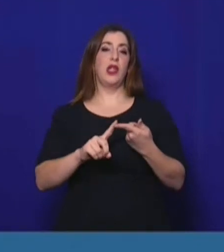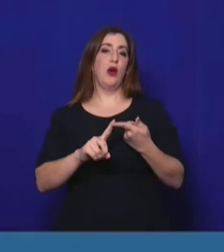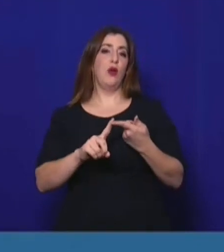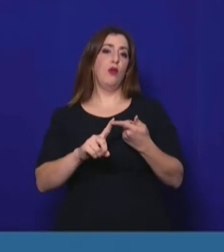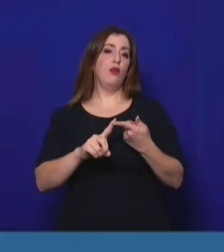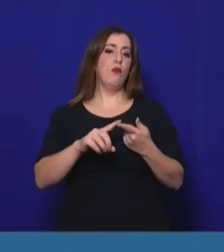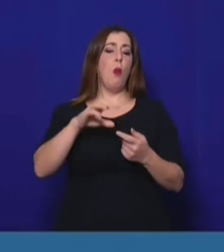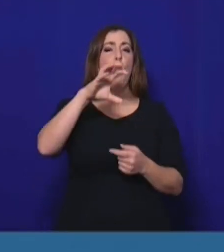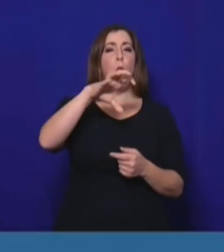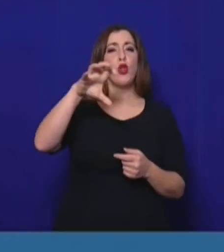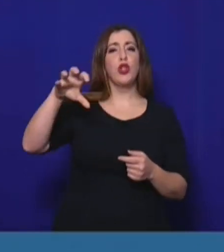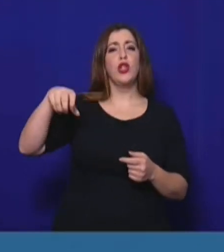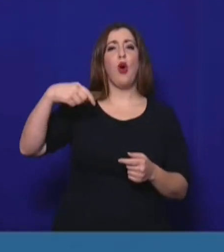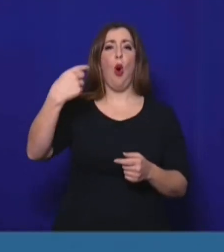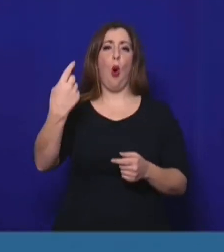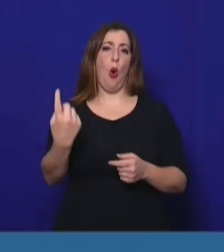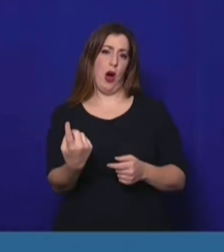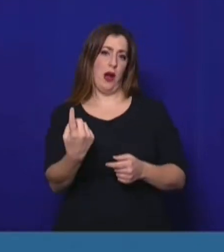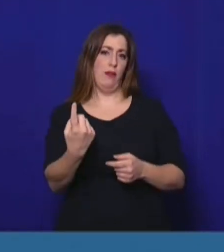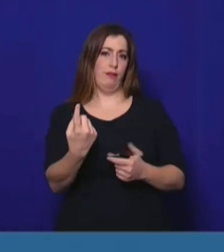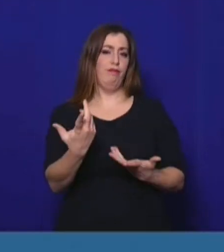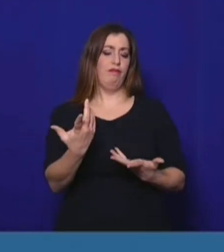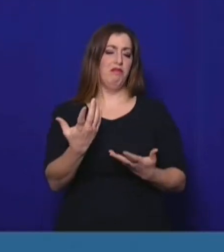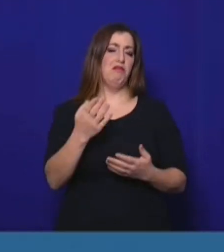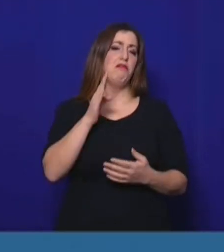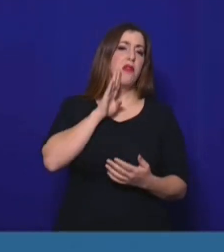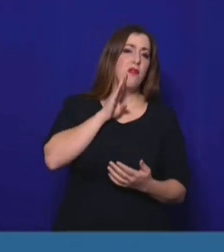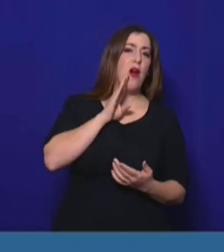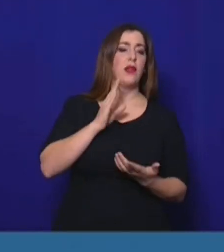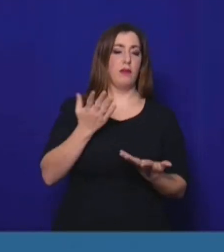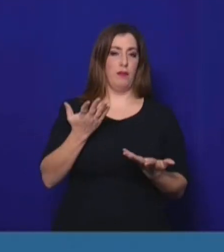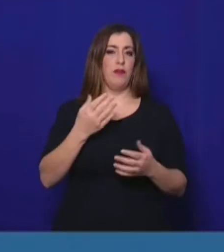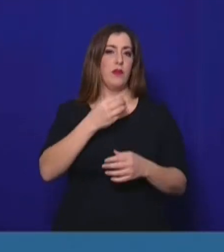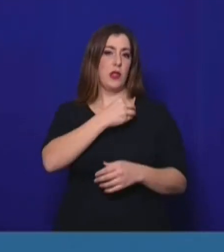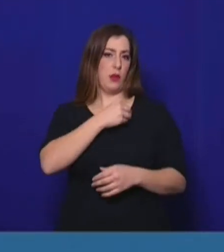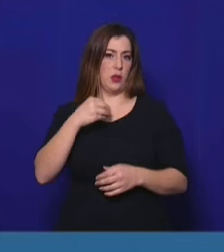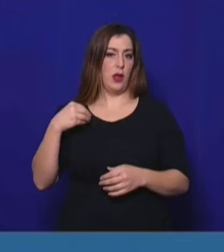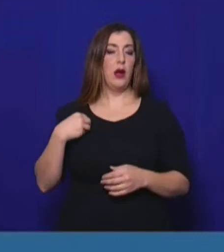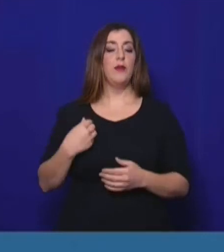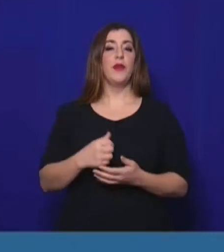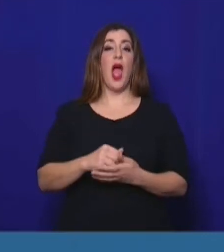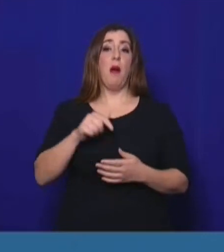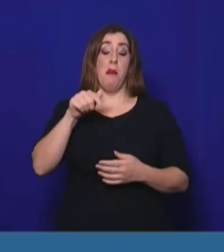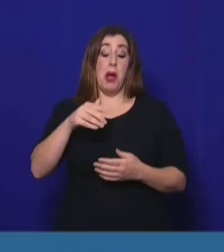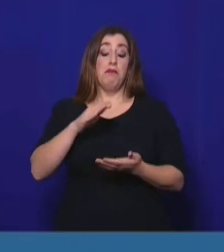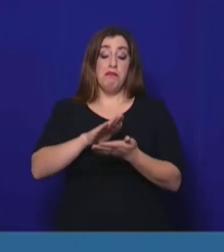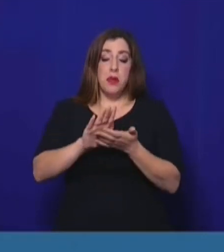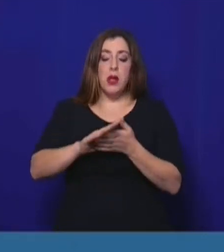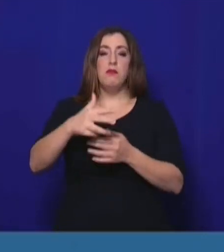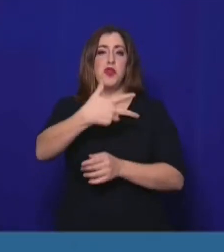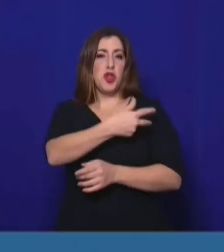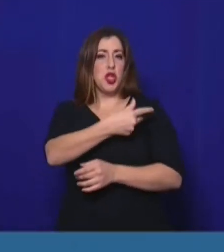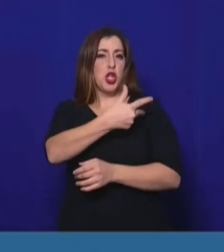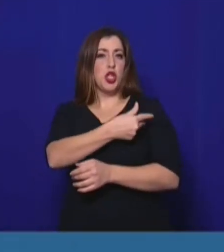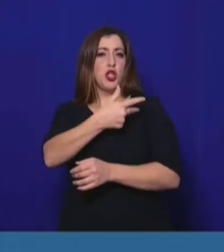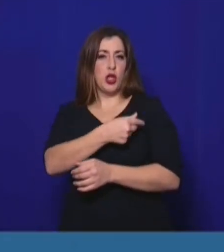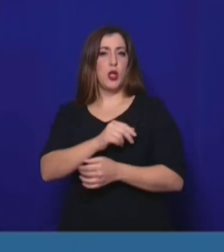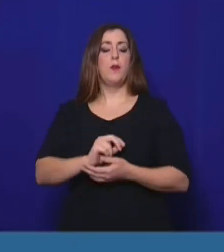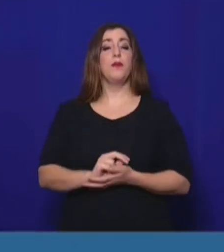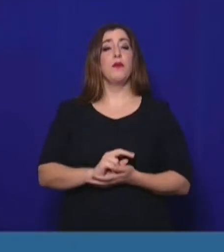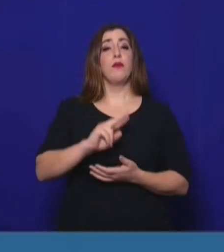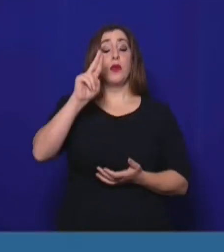kif ukoll ta' dawk privati li għaddejjin sewwa propju b'dak it-tilqim bħalissa qegħdin ukoll nagħmlu focus